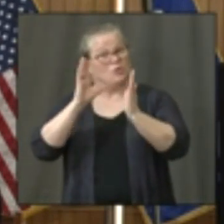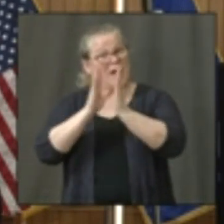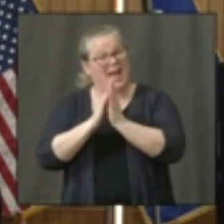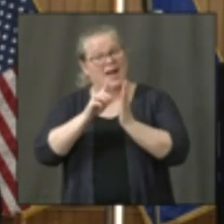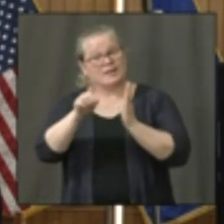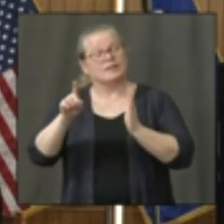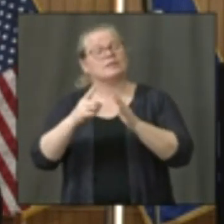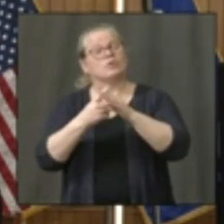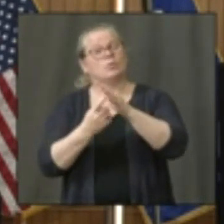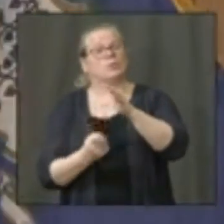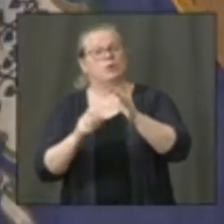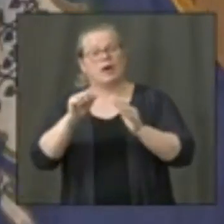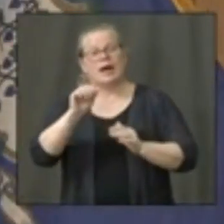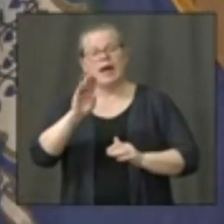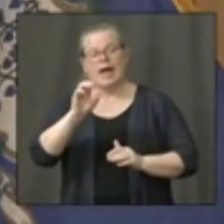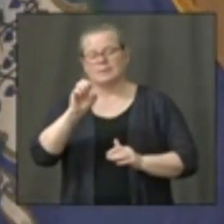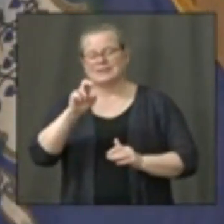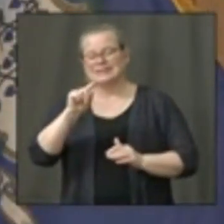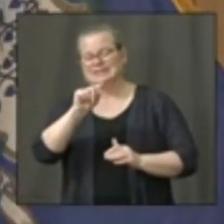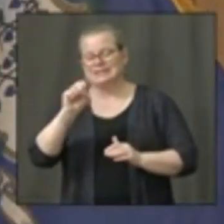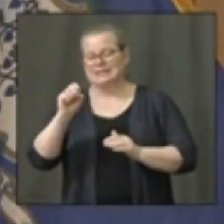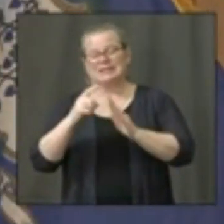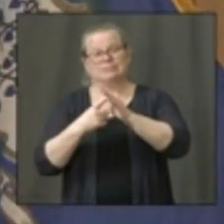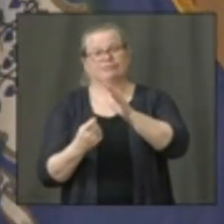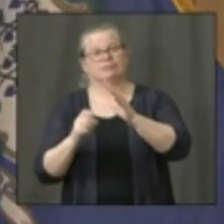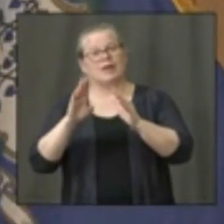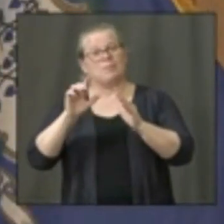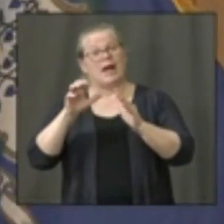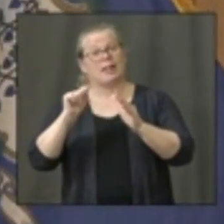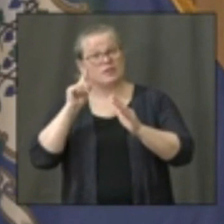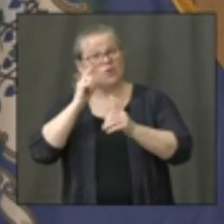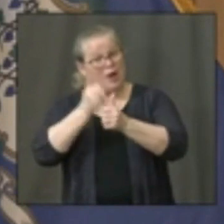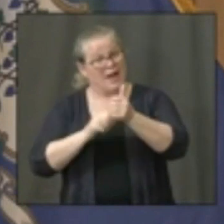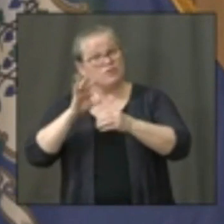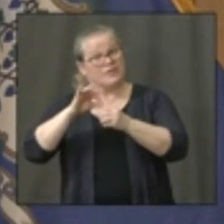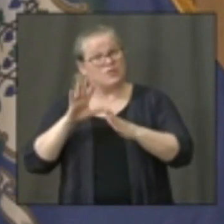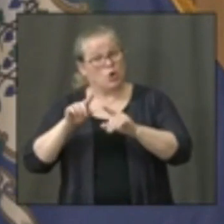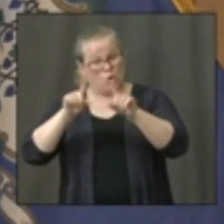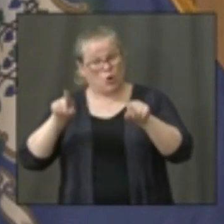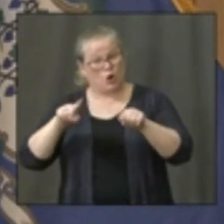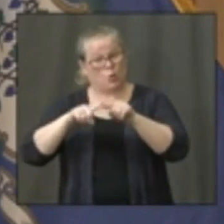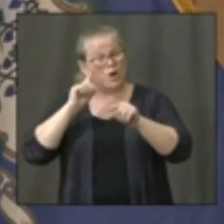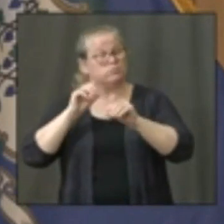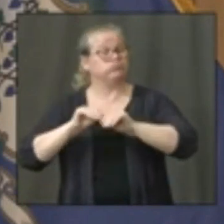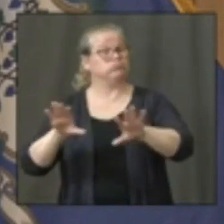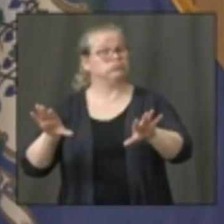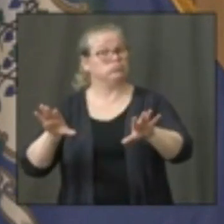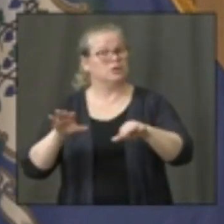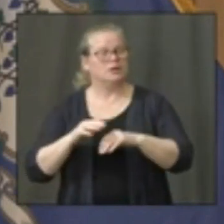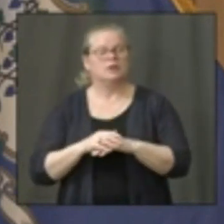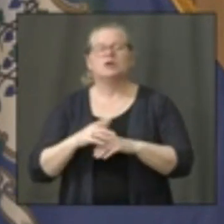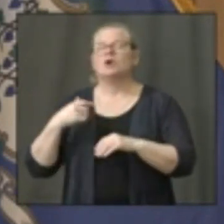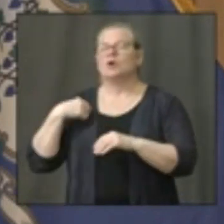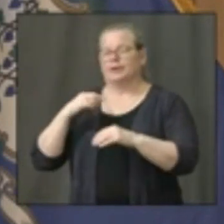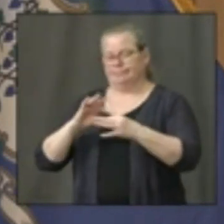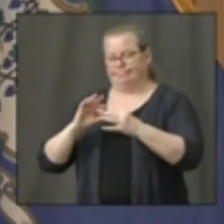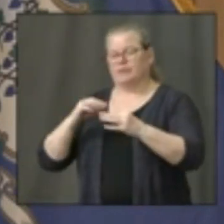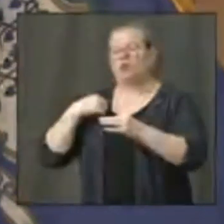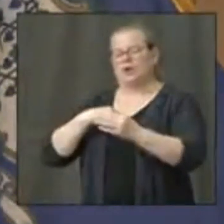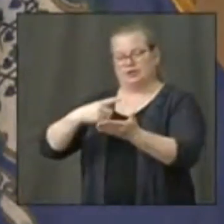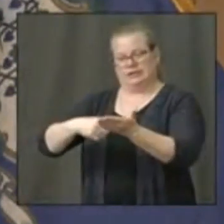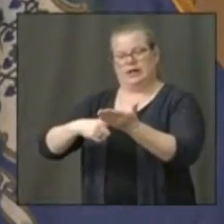voter? Yeah, we are actively discussing this with the legislative leadership. Denise Merrill gave us her